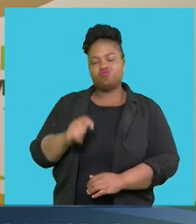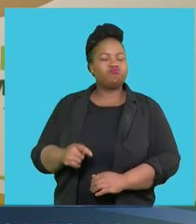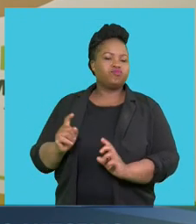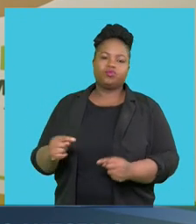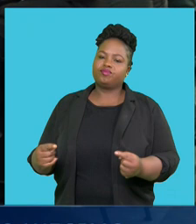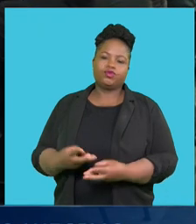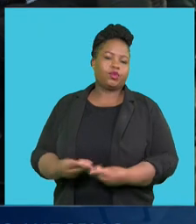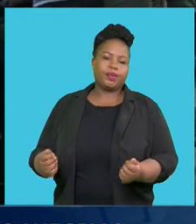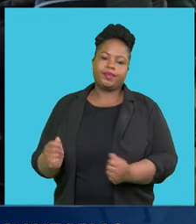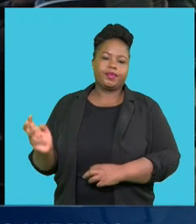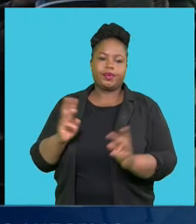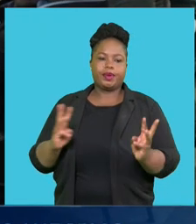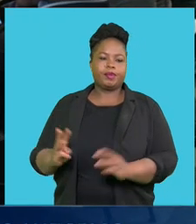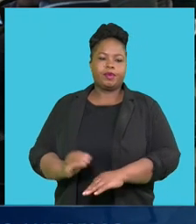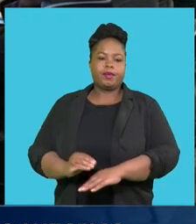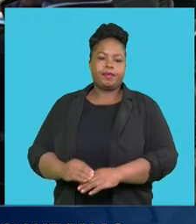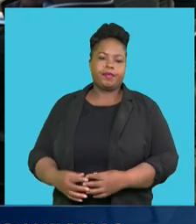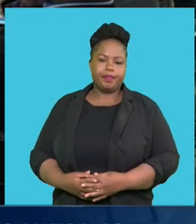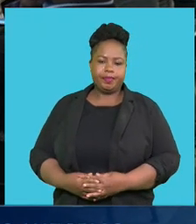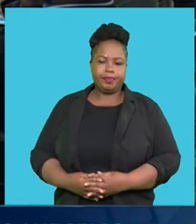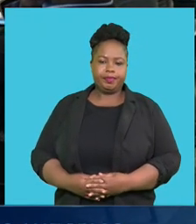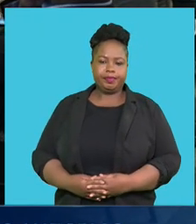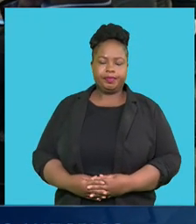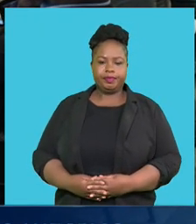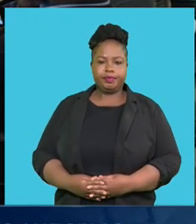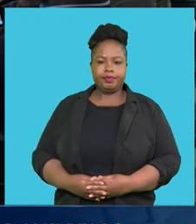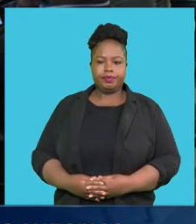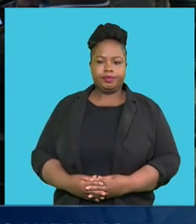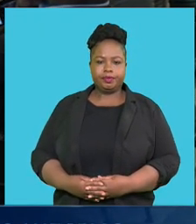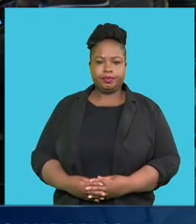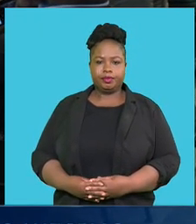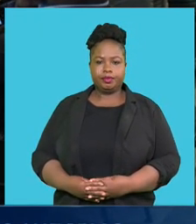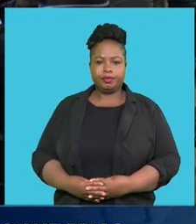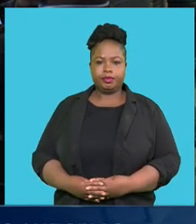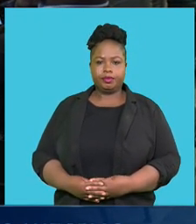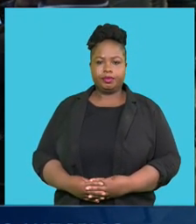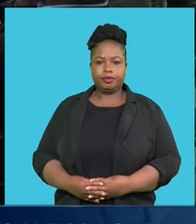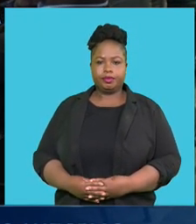addressing the climate crisis This is Ndabe Nese, Soweto TV, Yignoglu Nga Mtembo Nise Pramfonteini Thank you